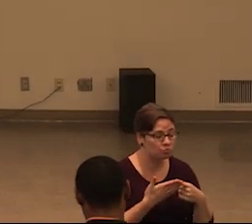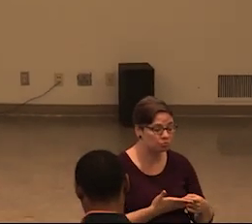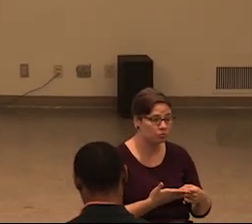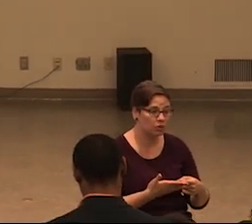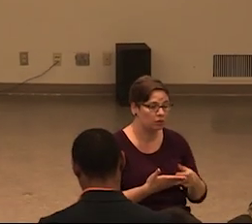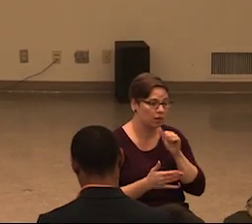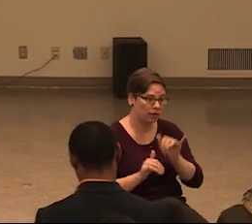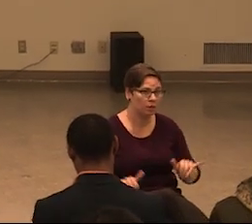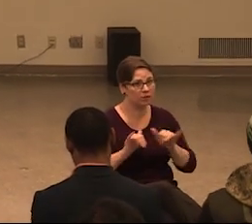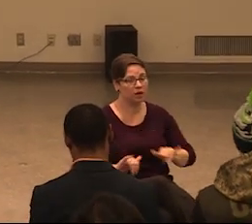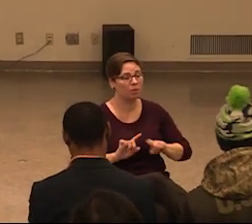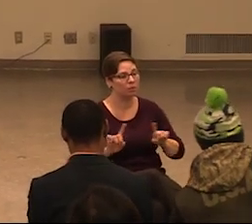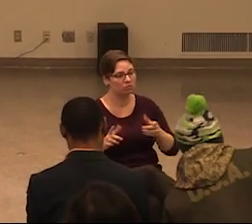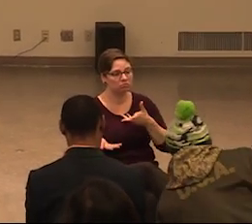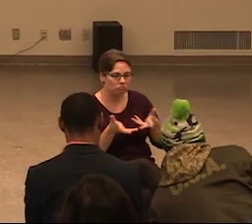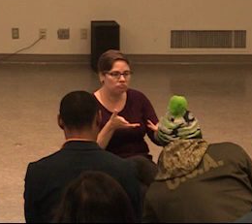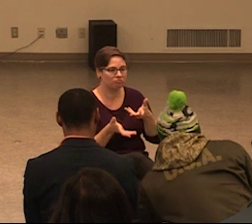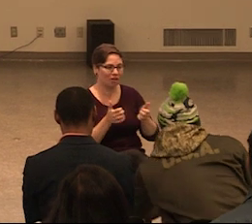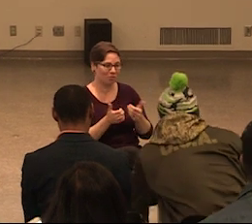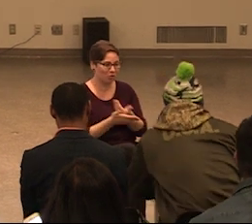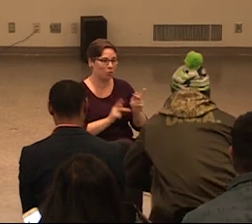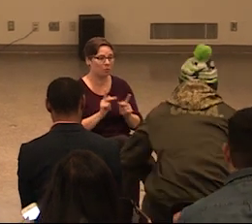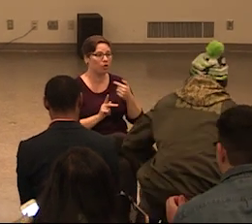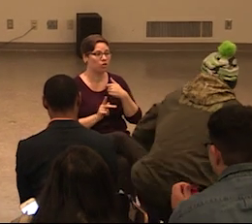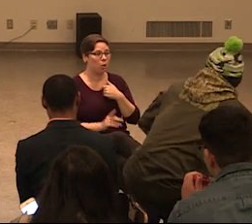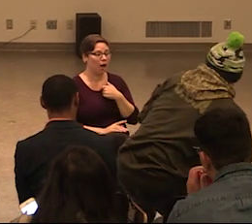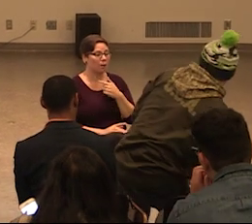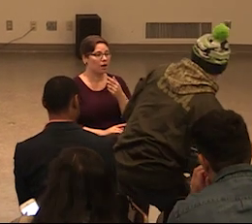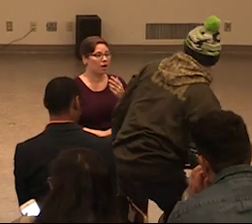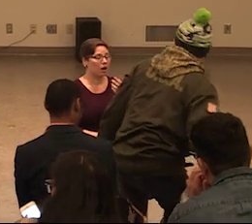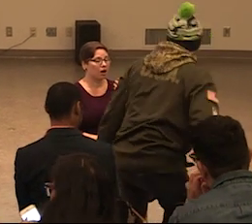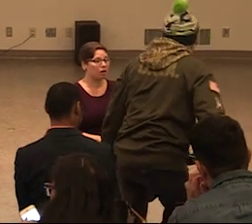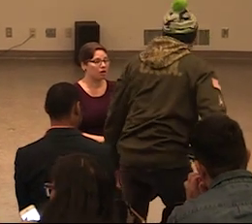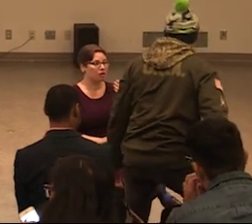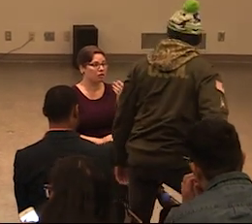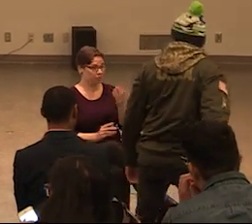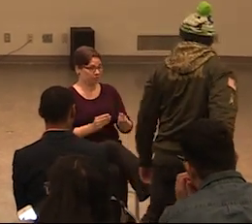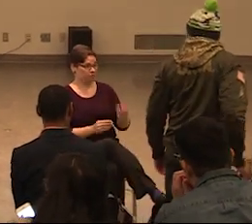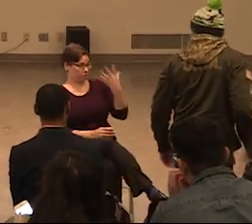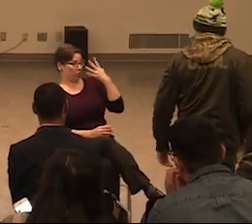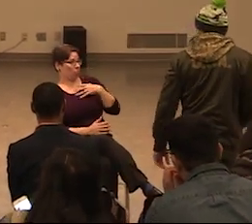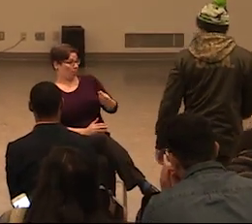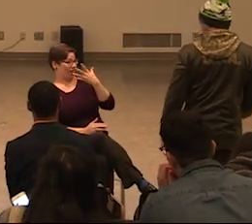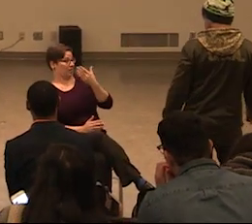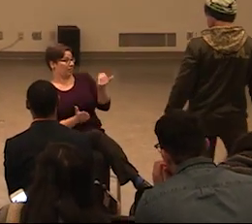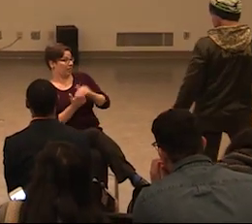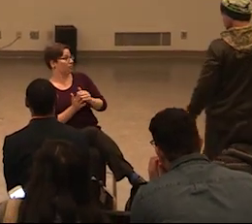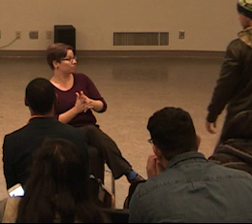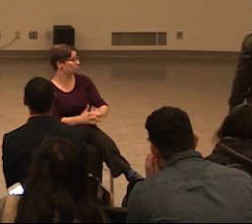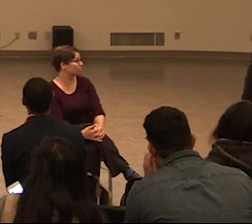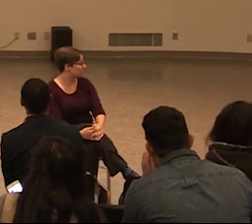time, just to get a chance to engage. So I'm going to flip back to the whiteness so folks can see that visually.